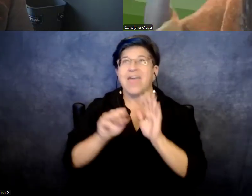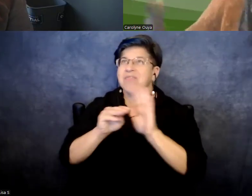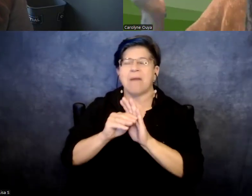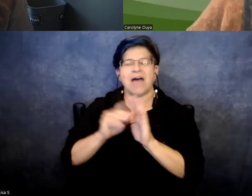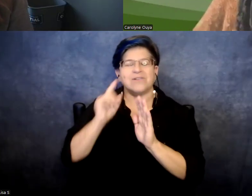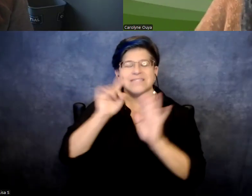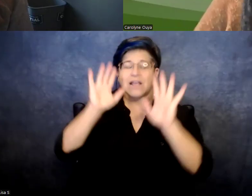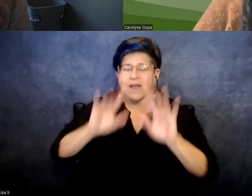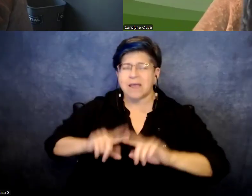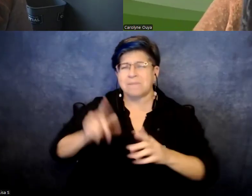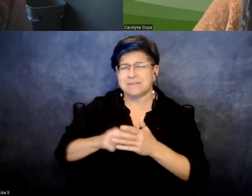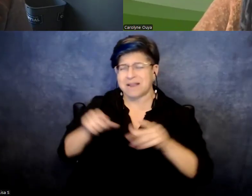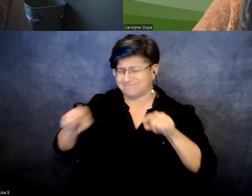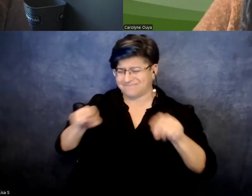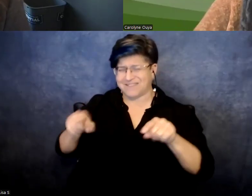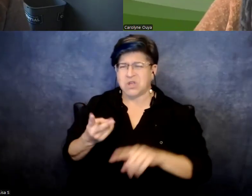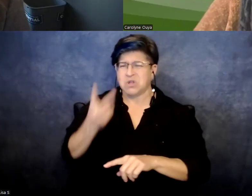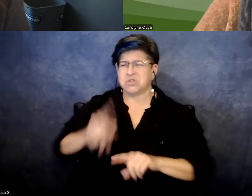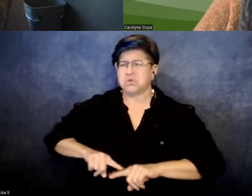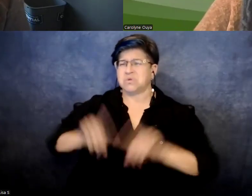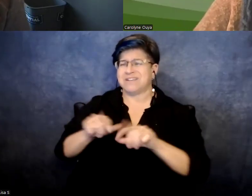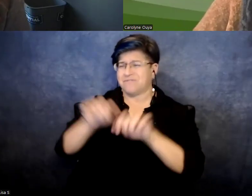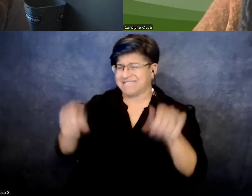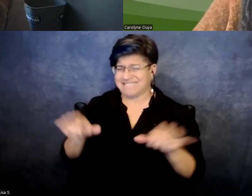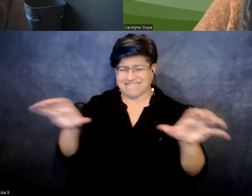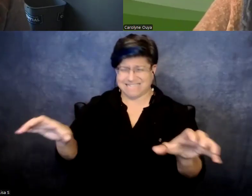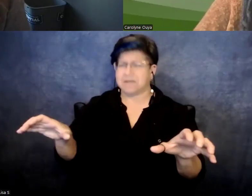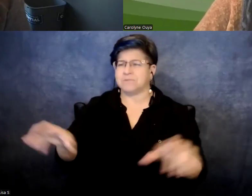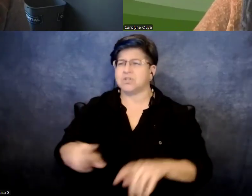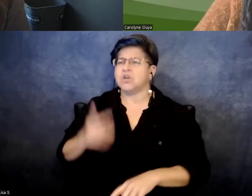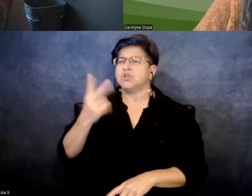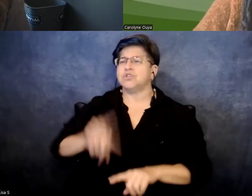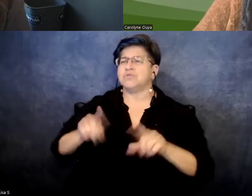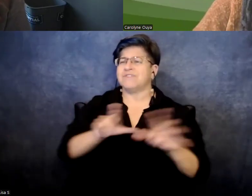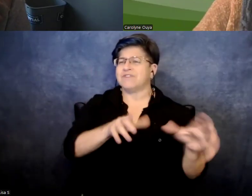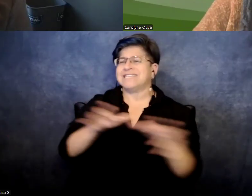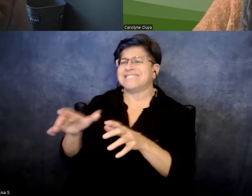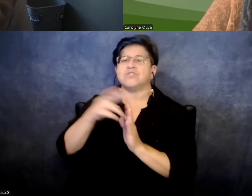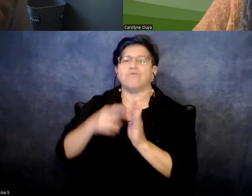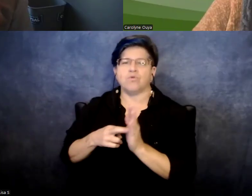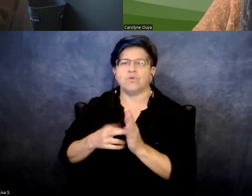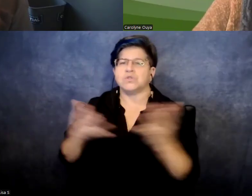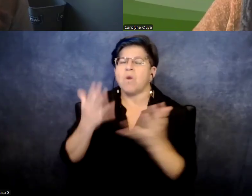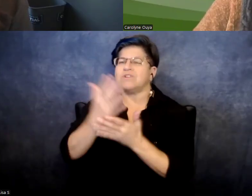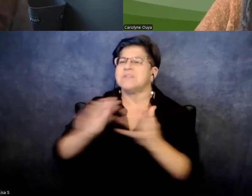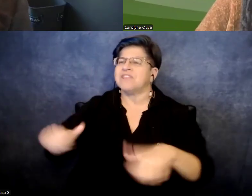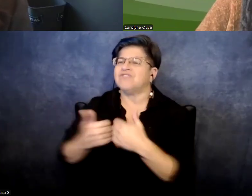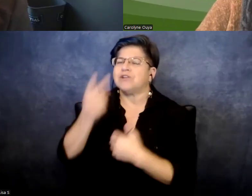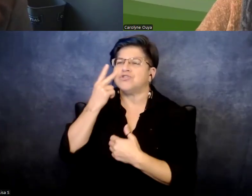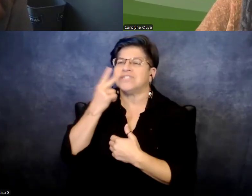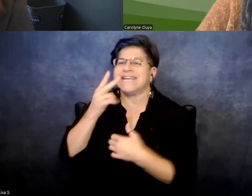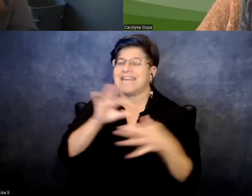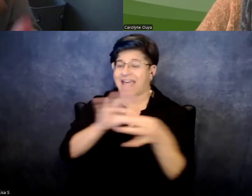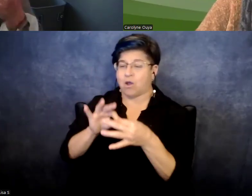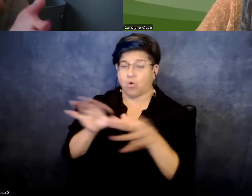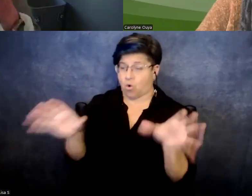two different rules, right? So Yeah. what are some of the challenges you're seeing in that level of coordination? Well, I think some